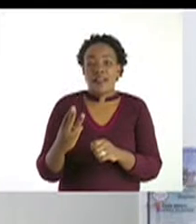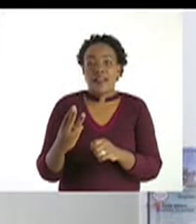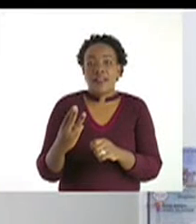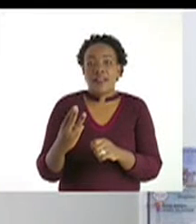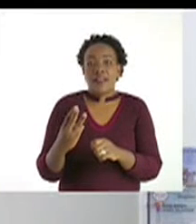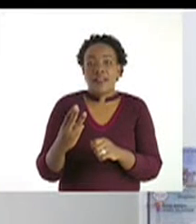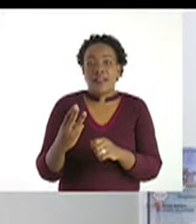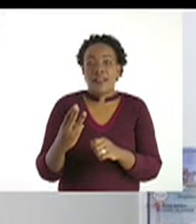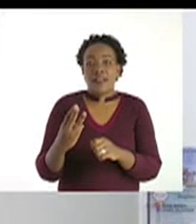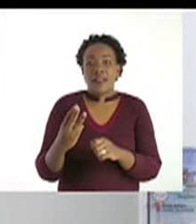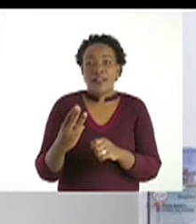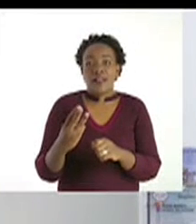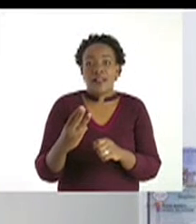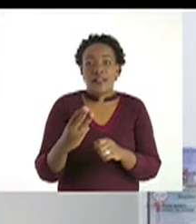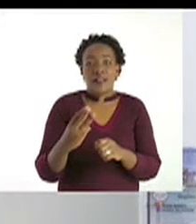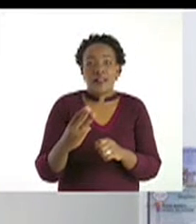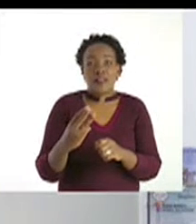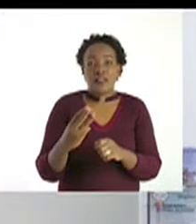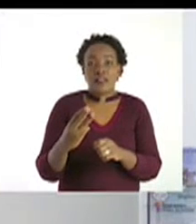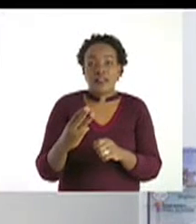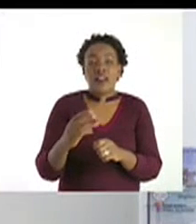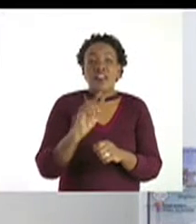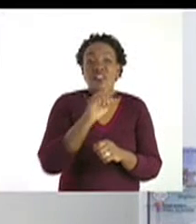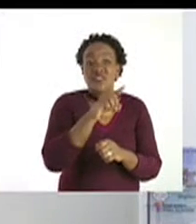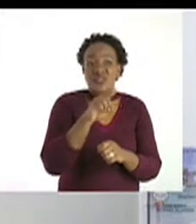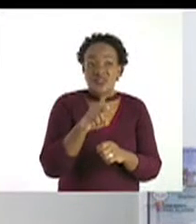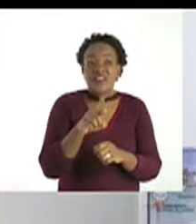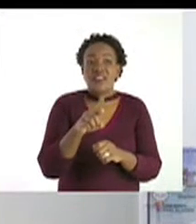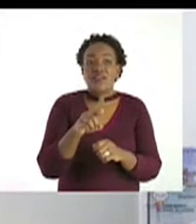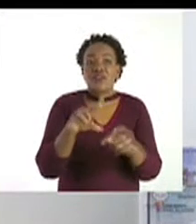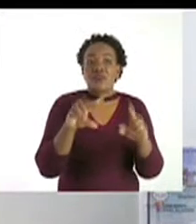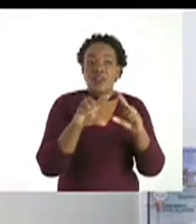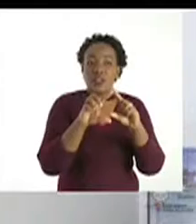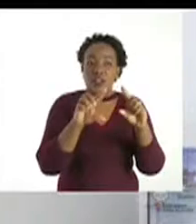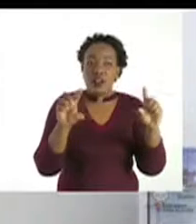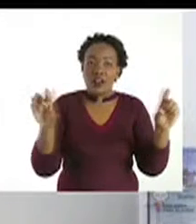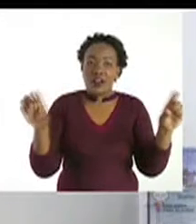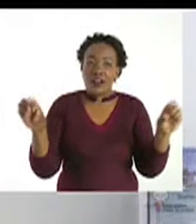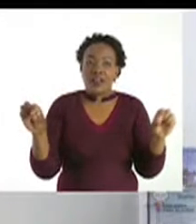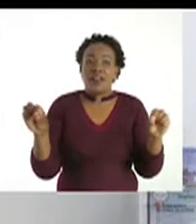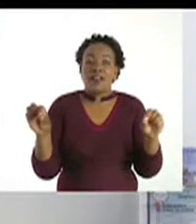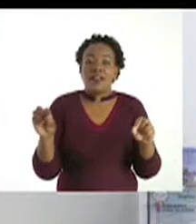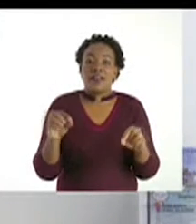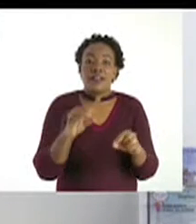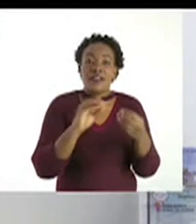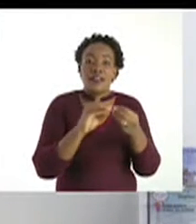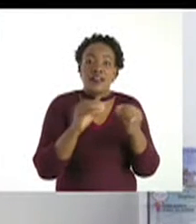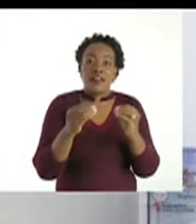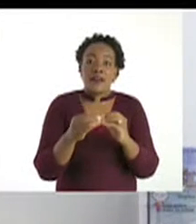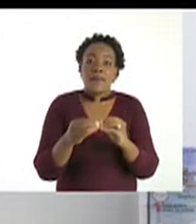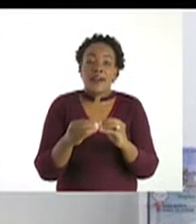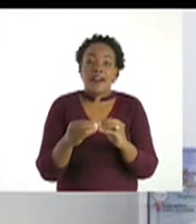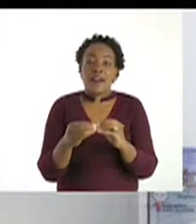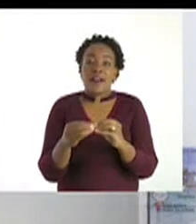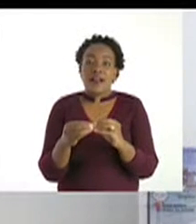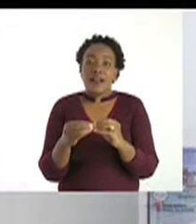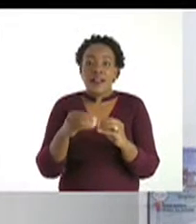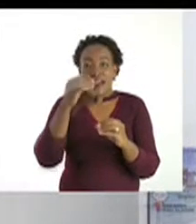So this will be your number. And don't forget to put the line. So this